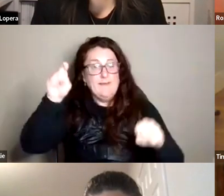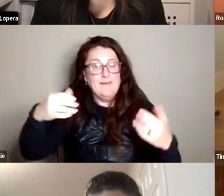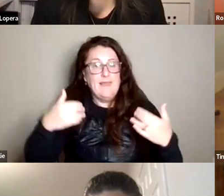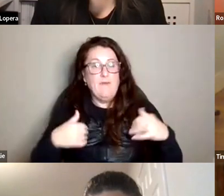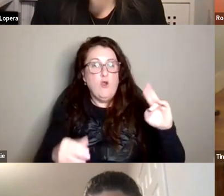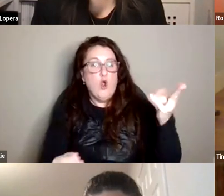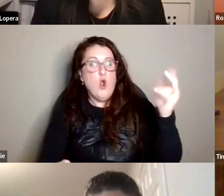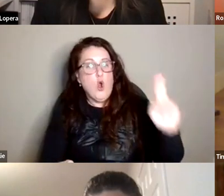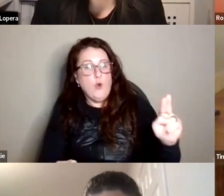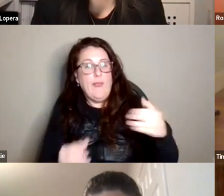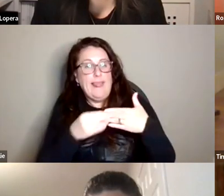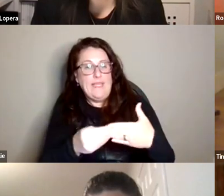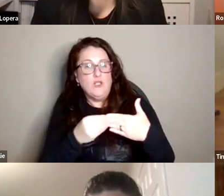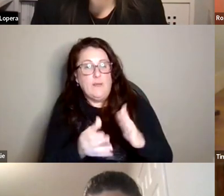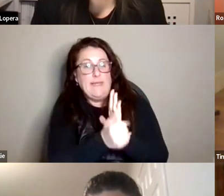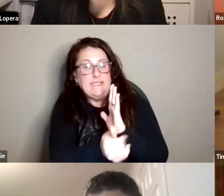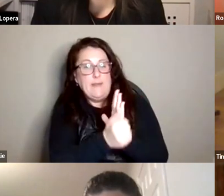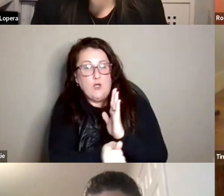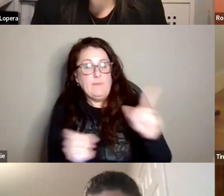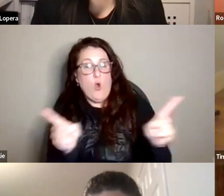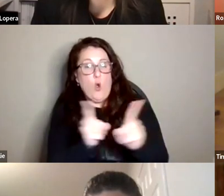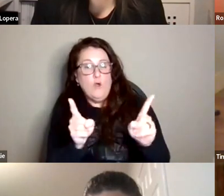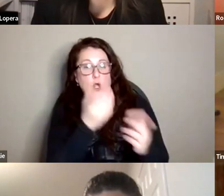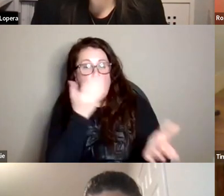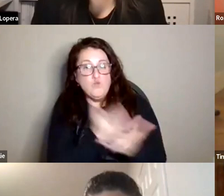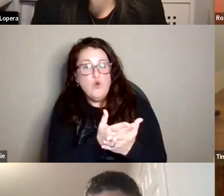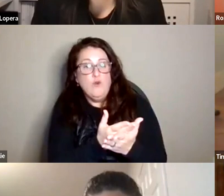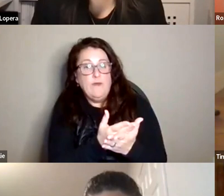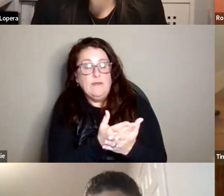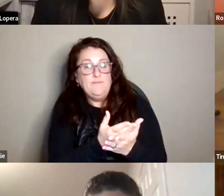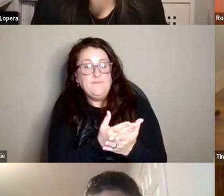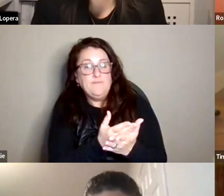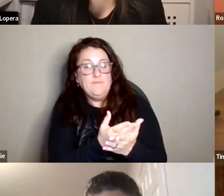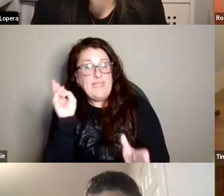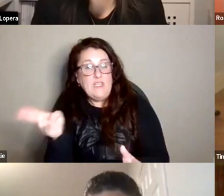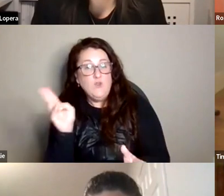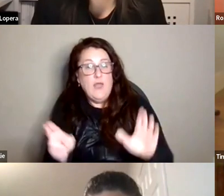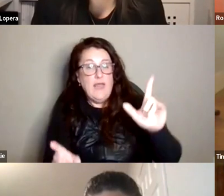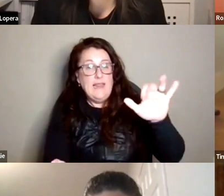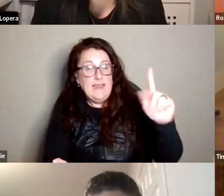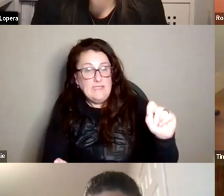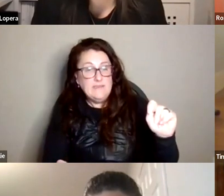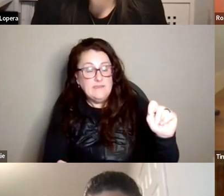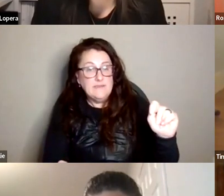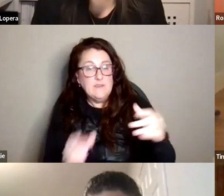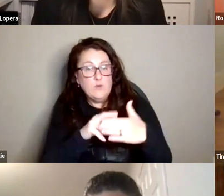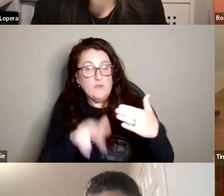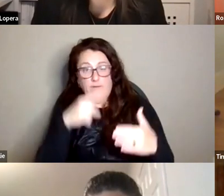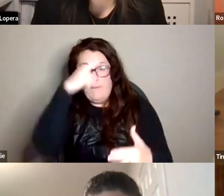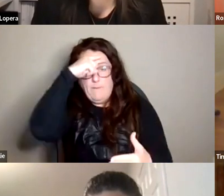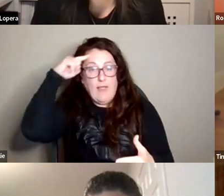urban leadership experience, but also a proven track record for literacy results for